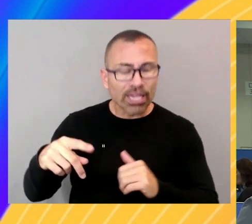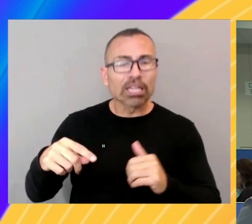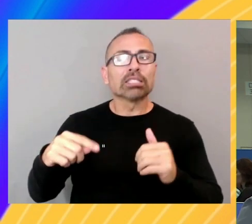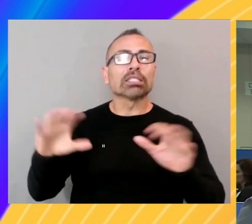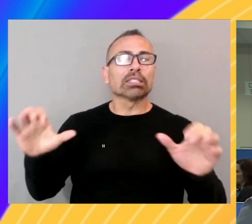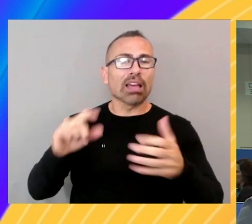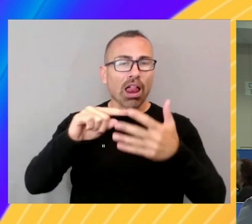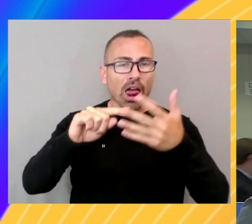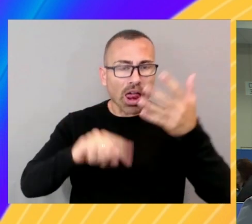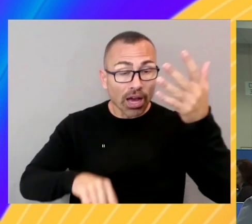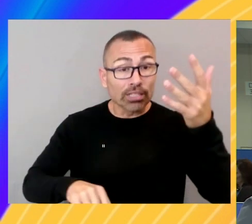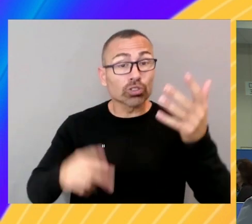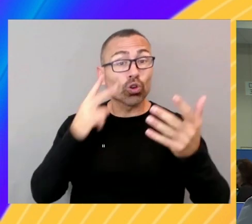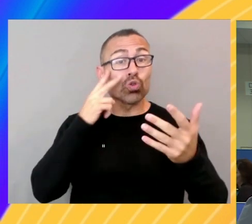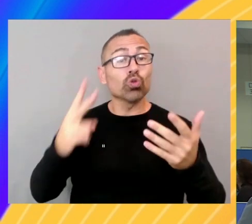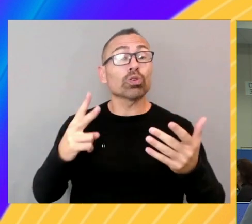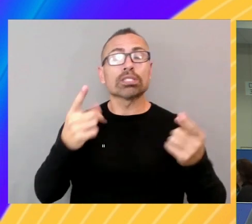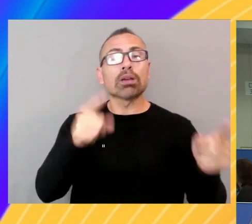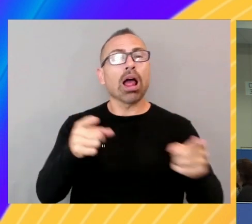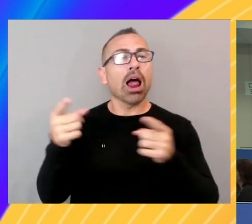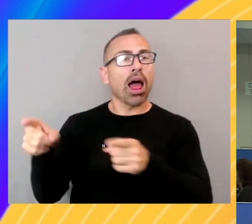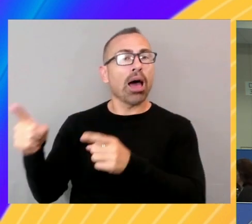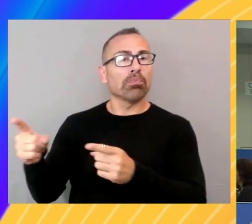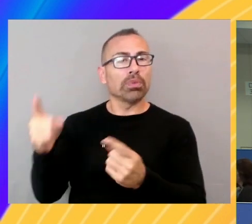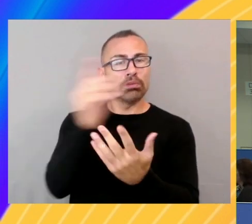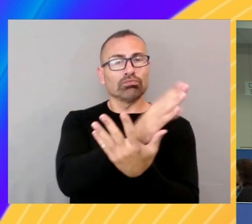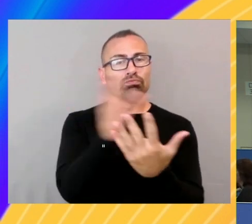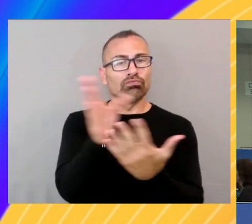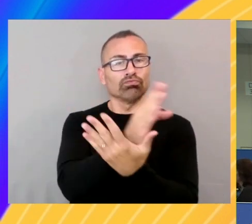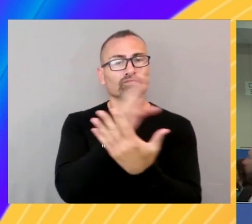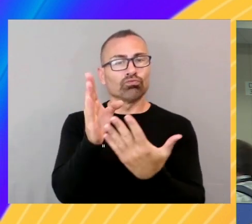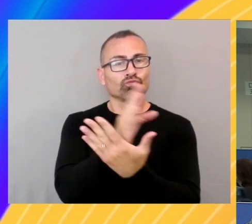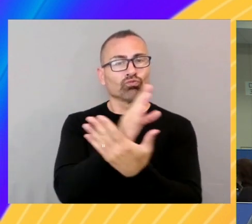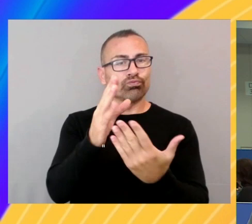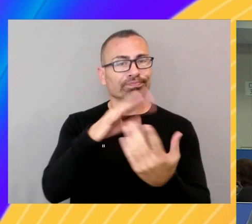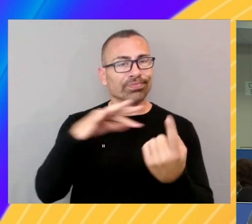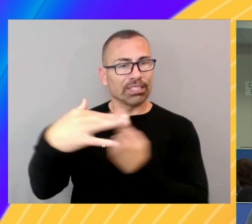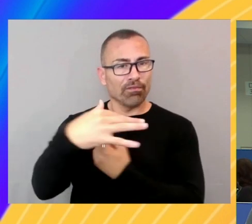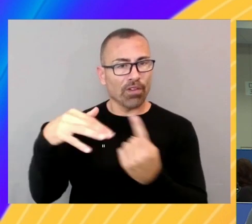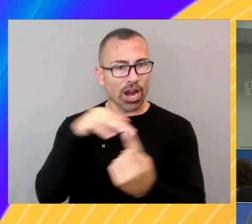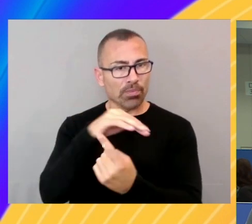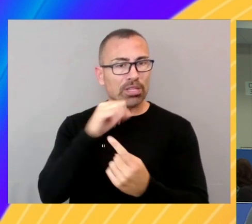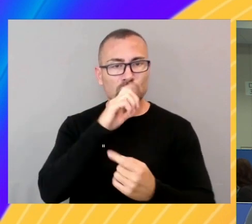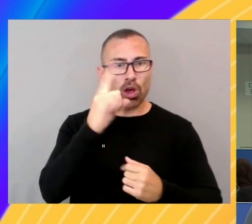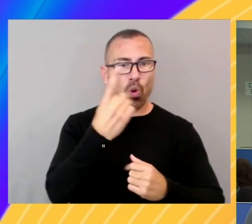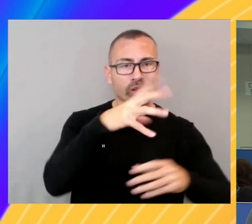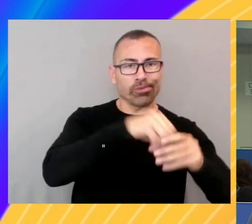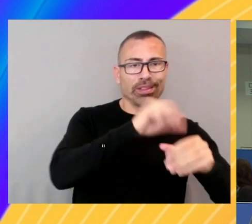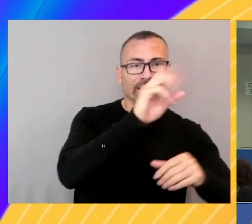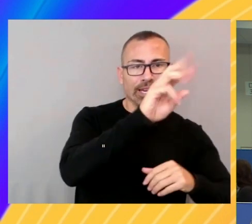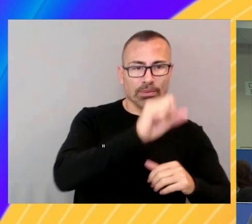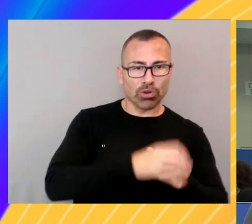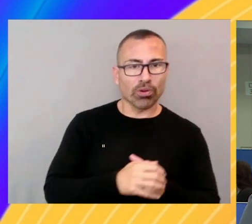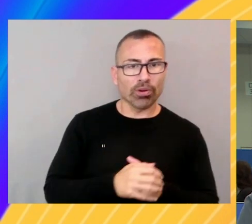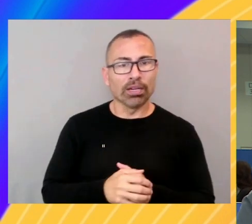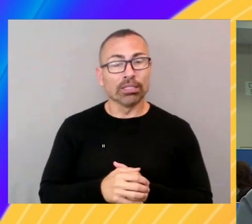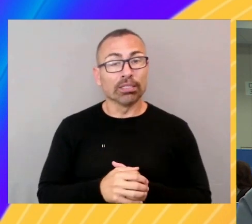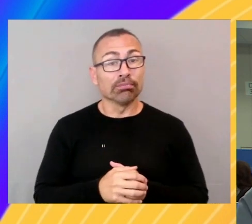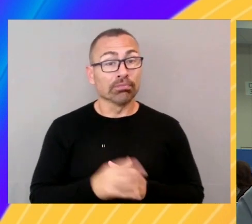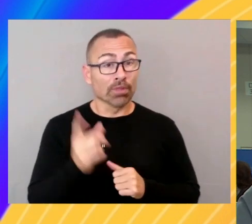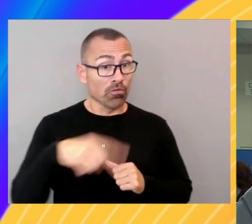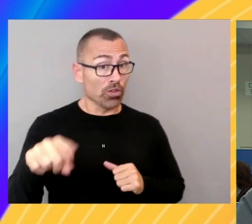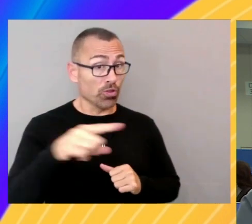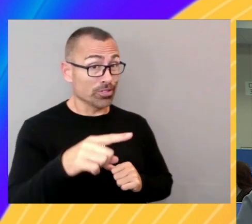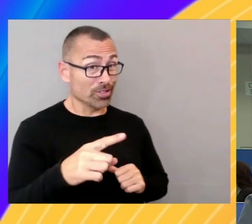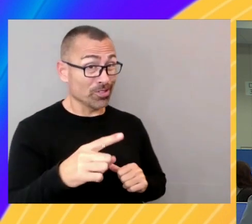different environments, not just within AWS. So for our viewers that have been watching all day, we've talked a lot about CloudWatch logs, and I